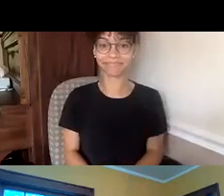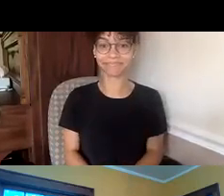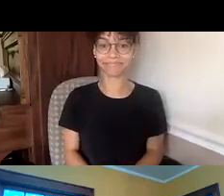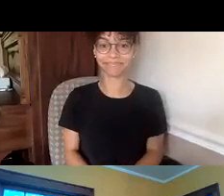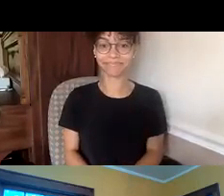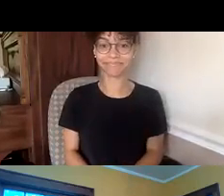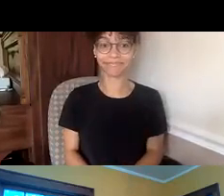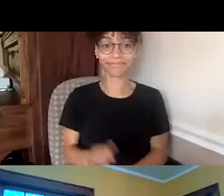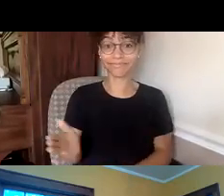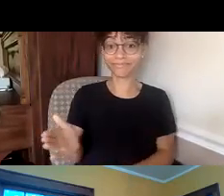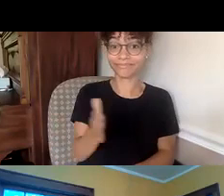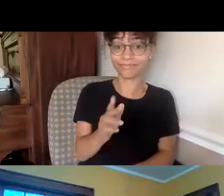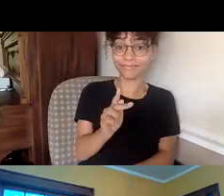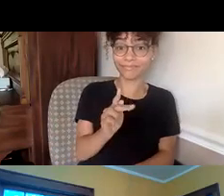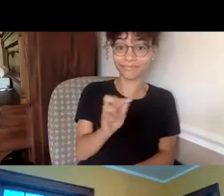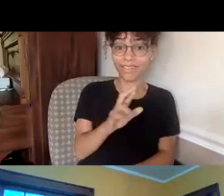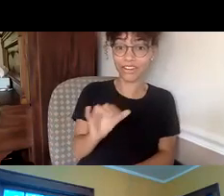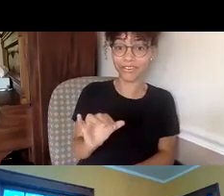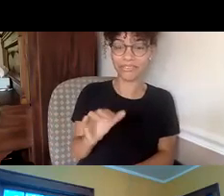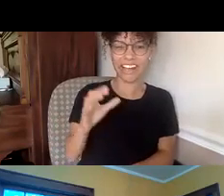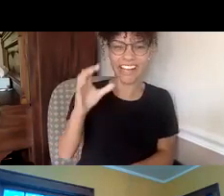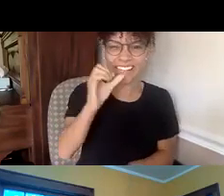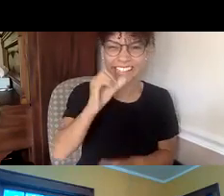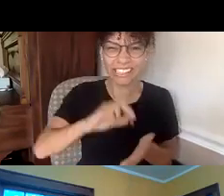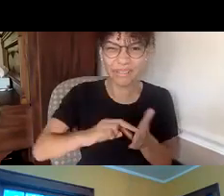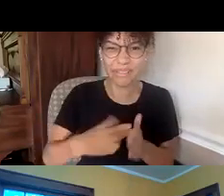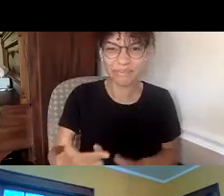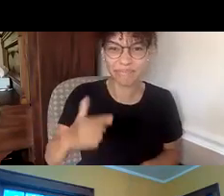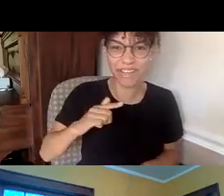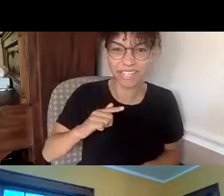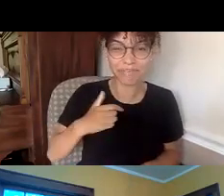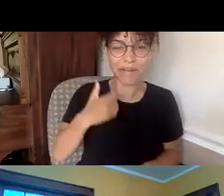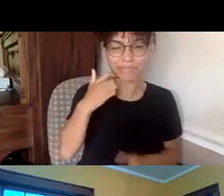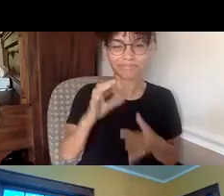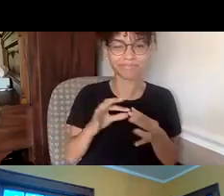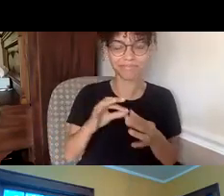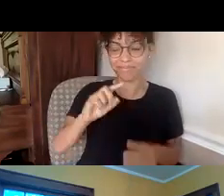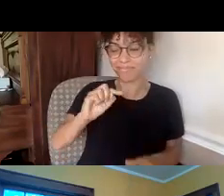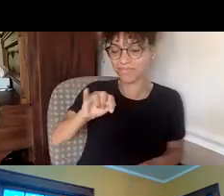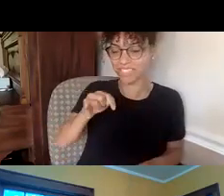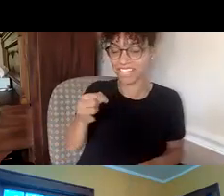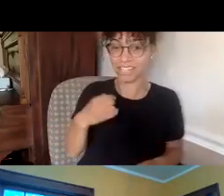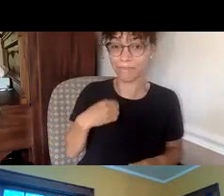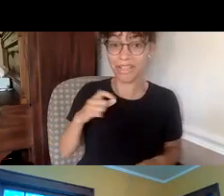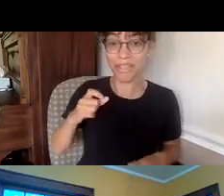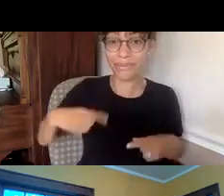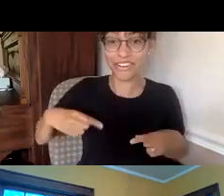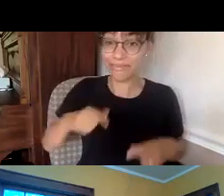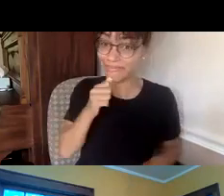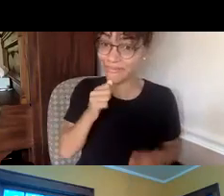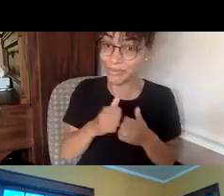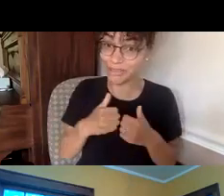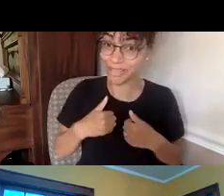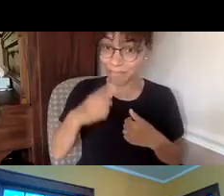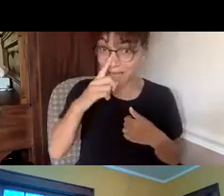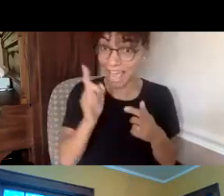All right, Kerry. I guess that means it's my turn. I was telling Taj I'm a little bit nervous, so bear with me, and my allergies